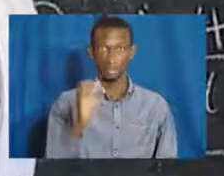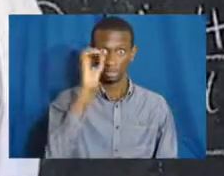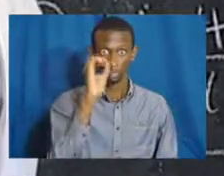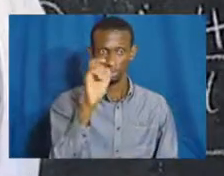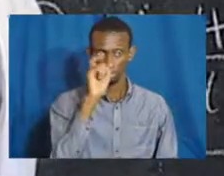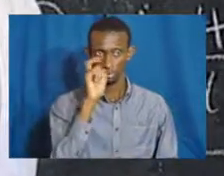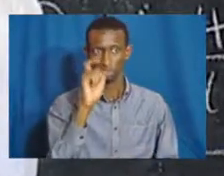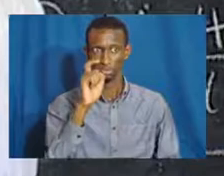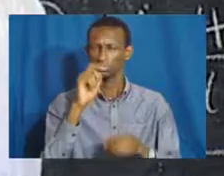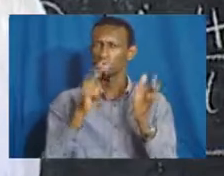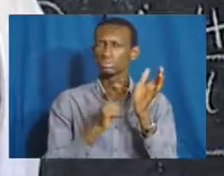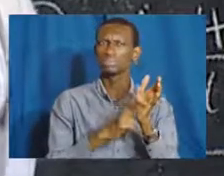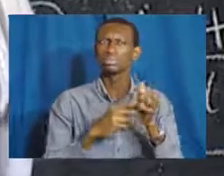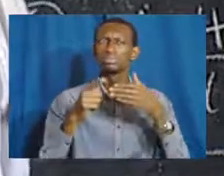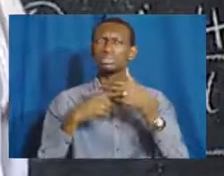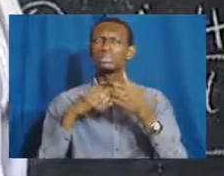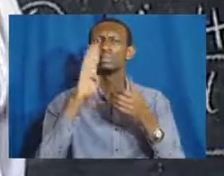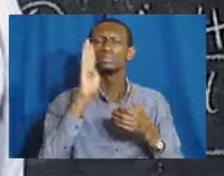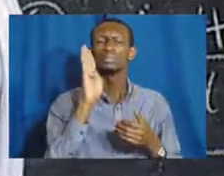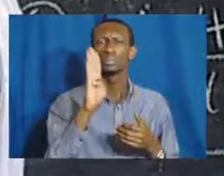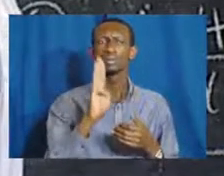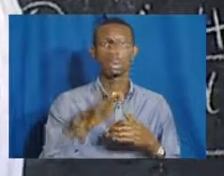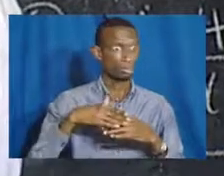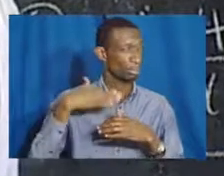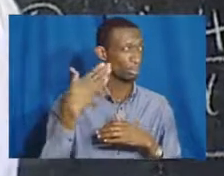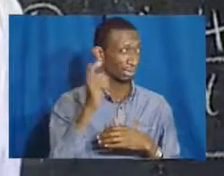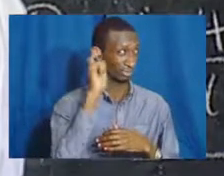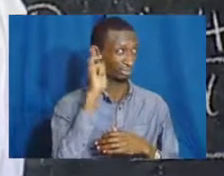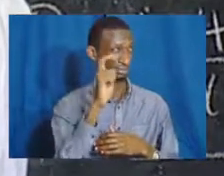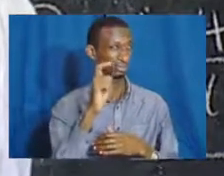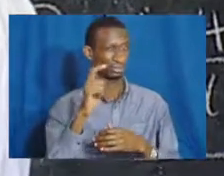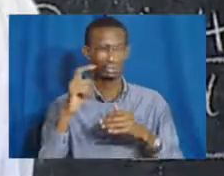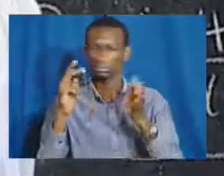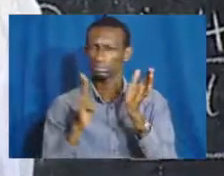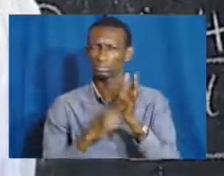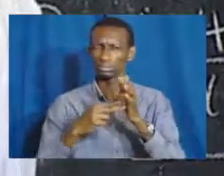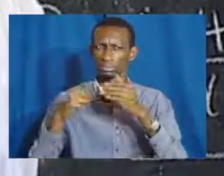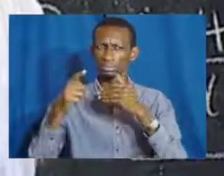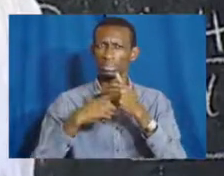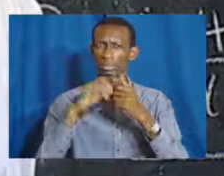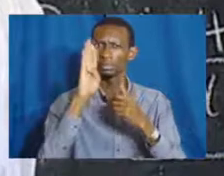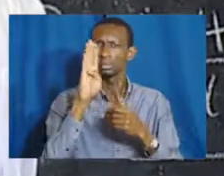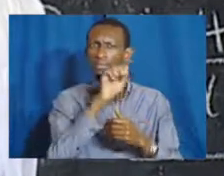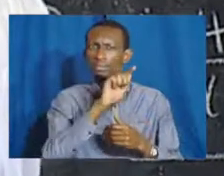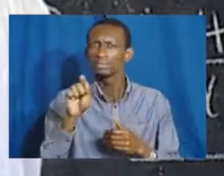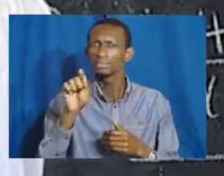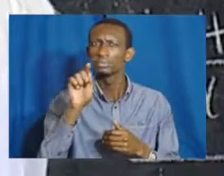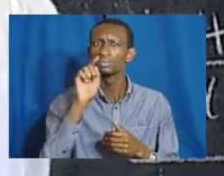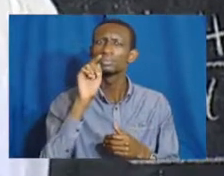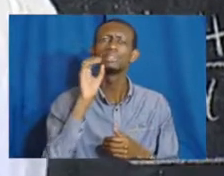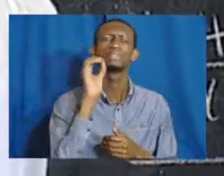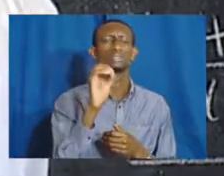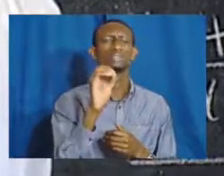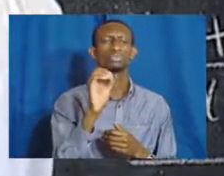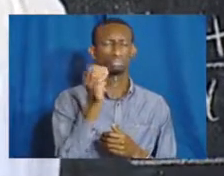0x equals minus B, and then X is equal to minus B divided by zero,